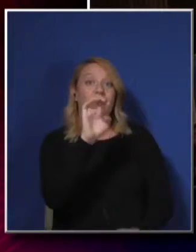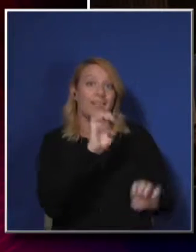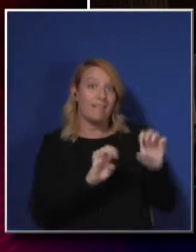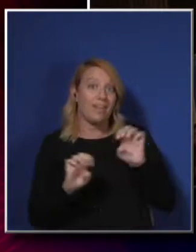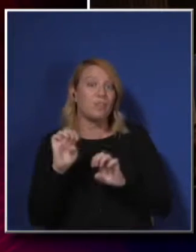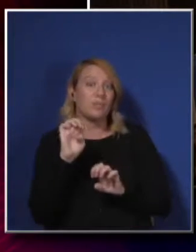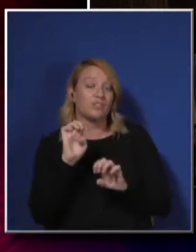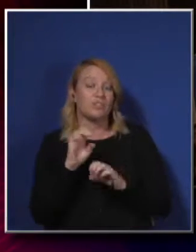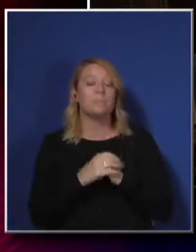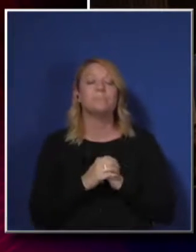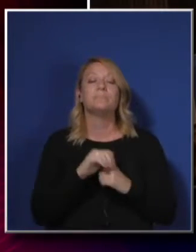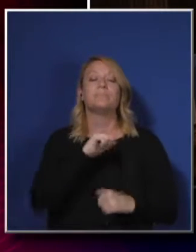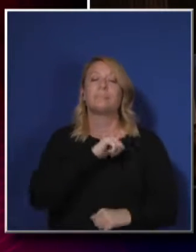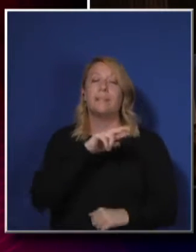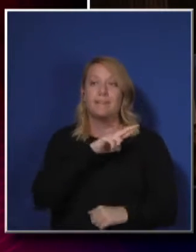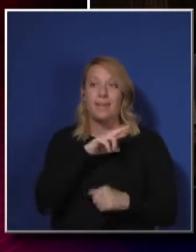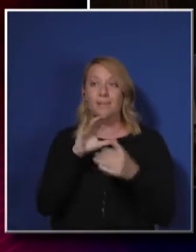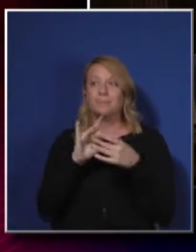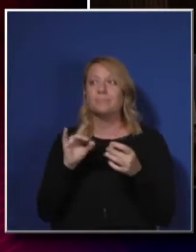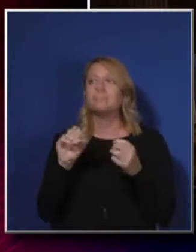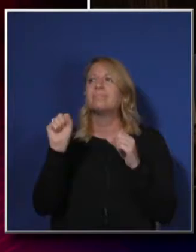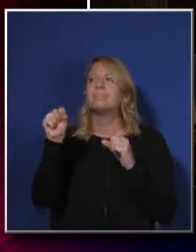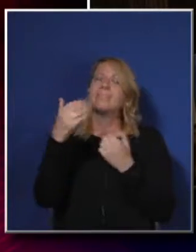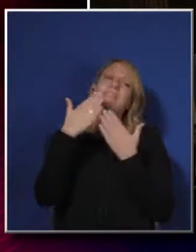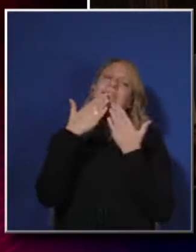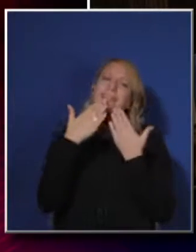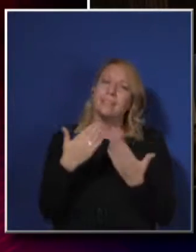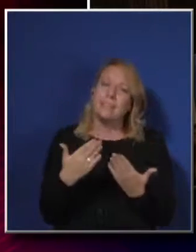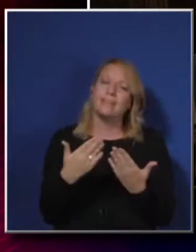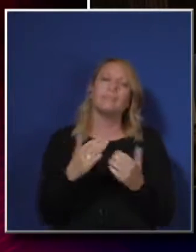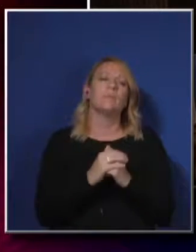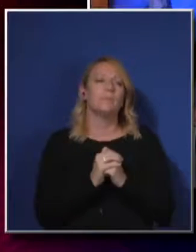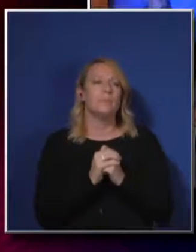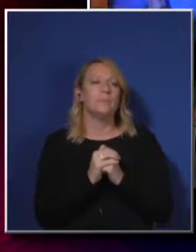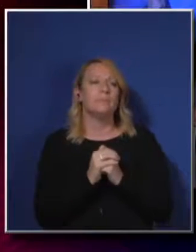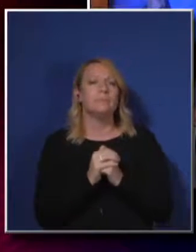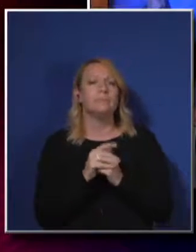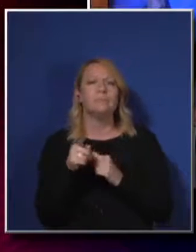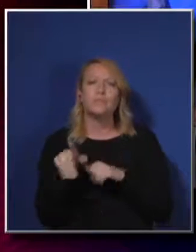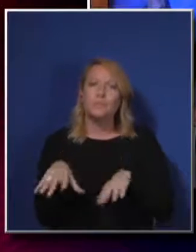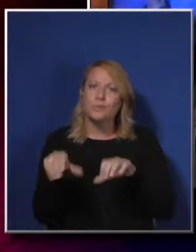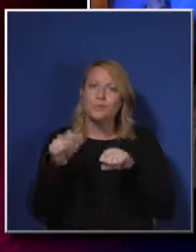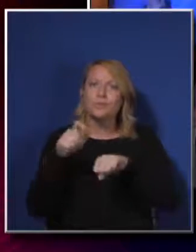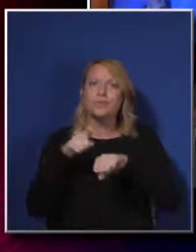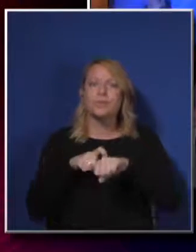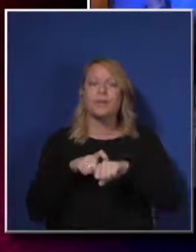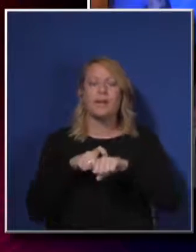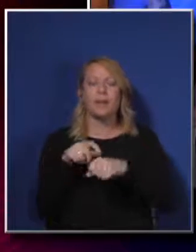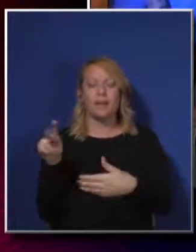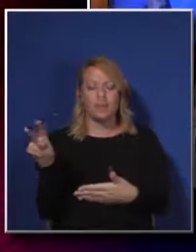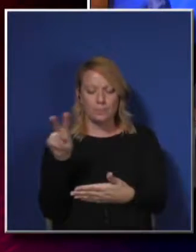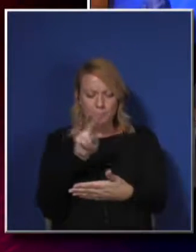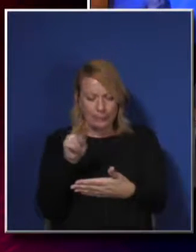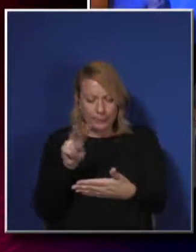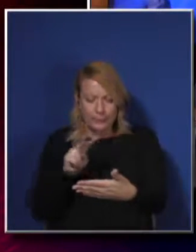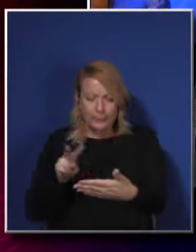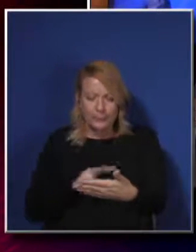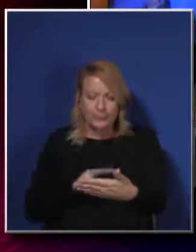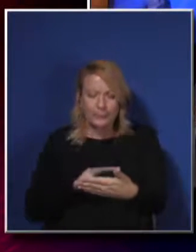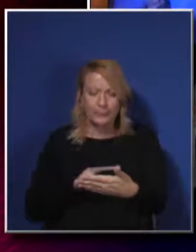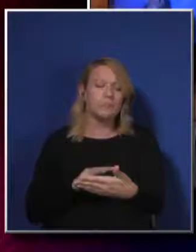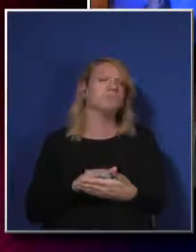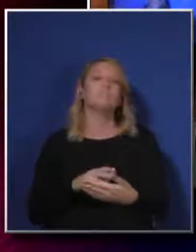Yes, I want to thank you for taking the time to sit down and read through and do